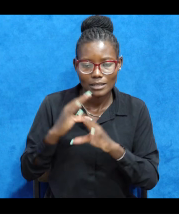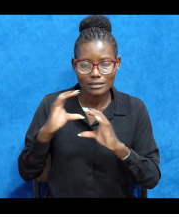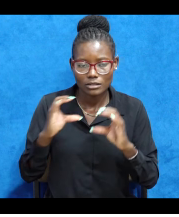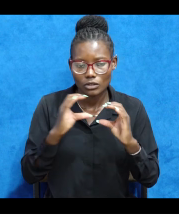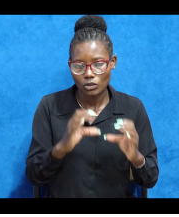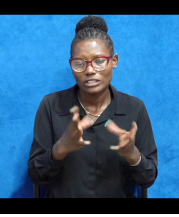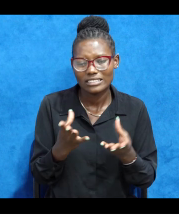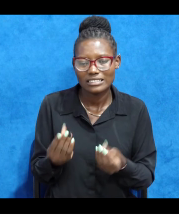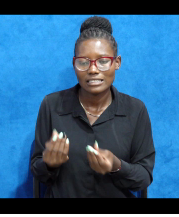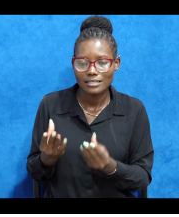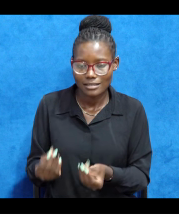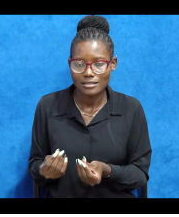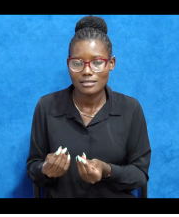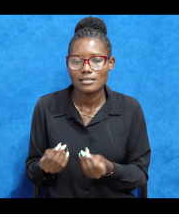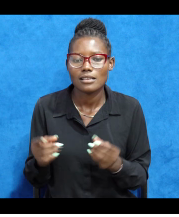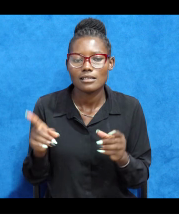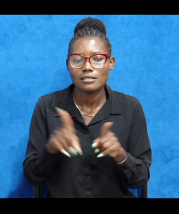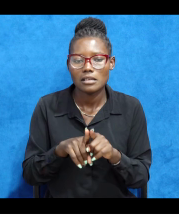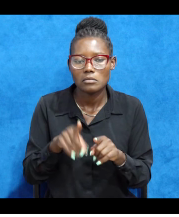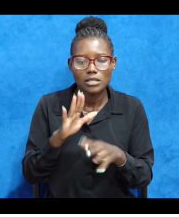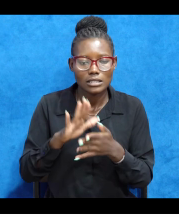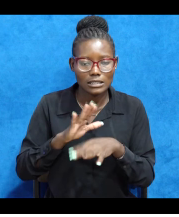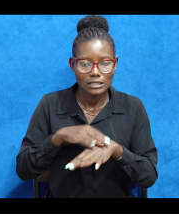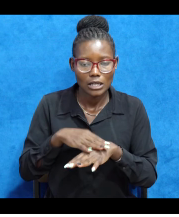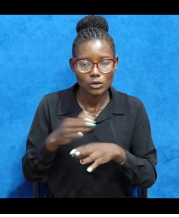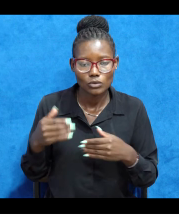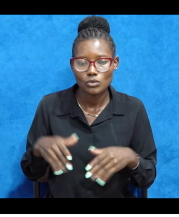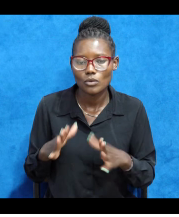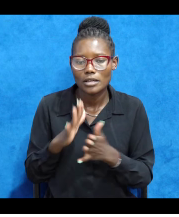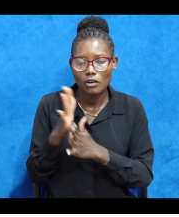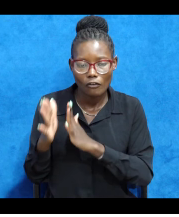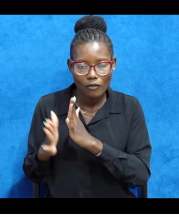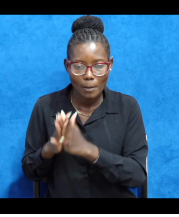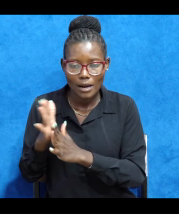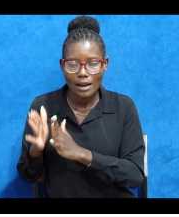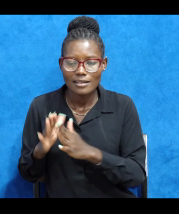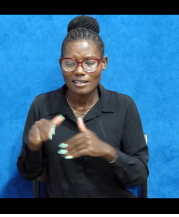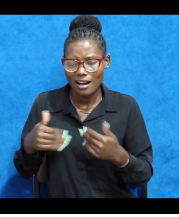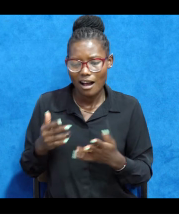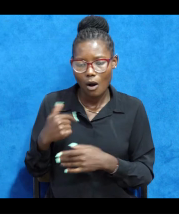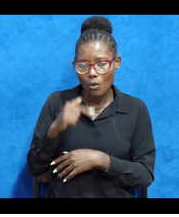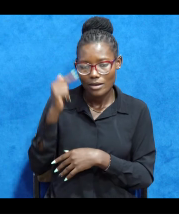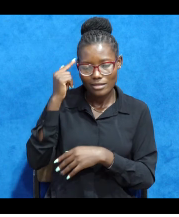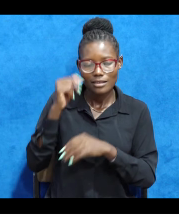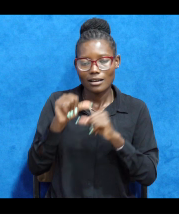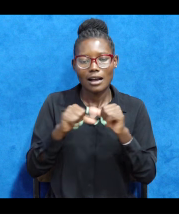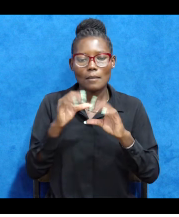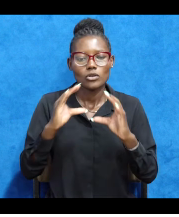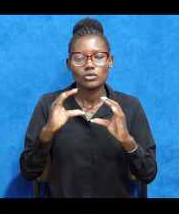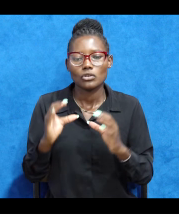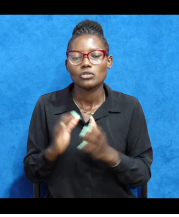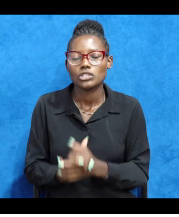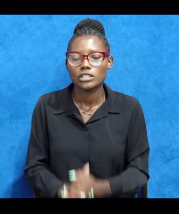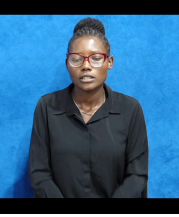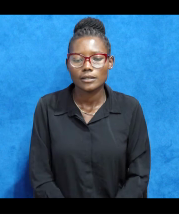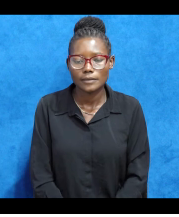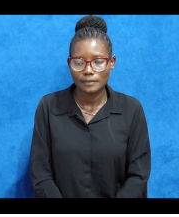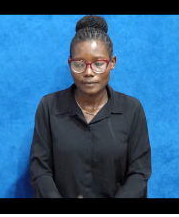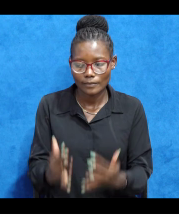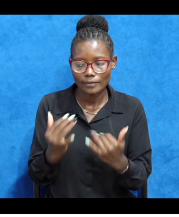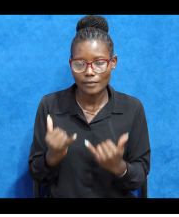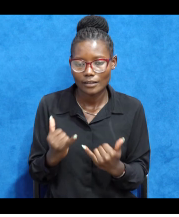more time in certain portions of the movement and to really work on those. And we'll see that there can be some physiological changes to that, but at the same